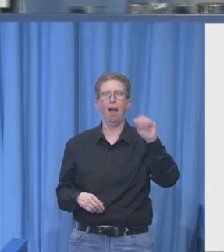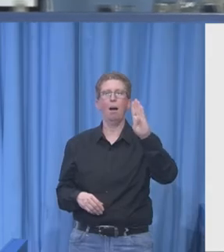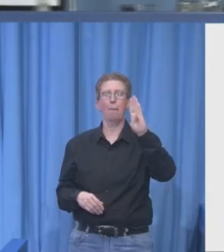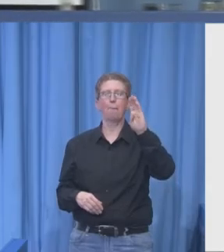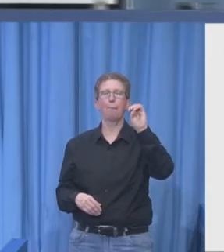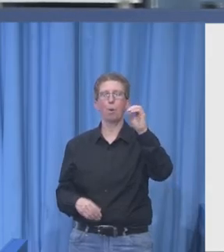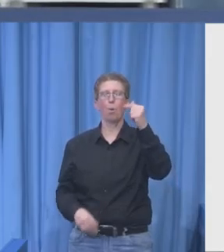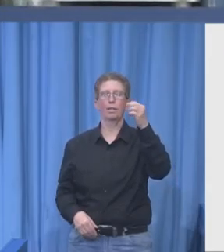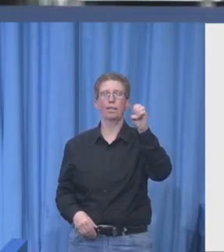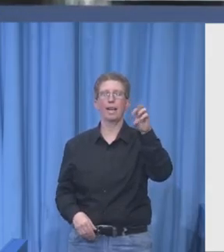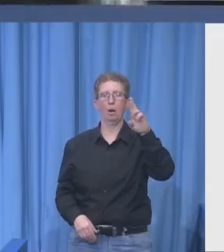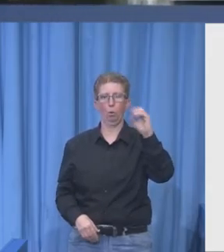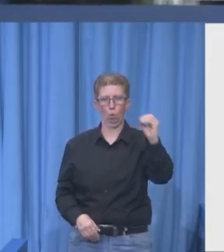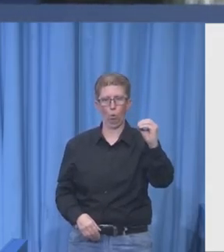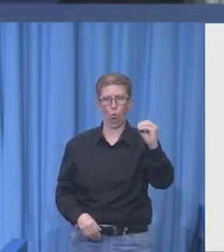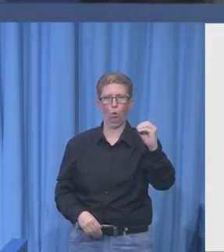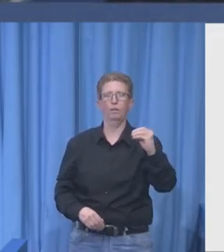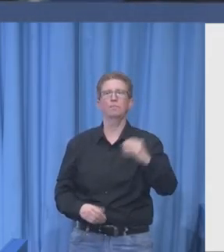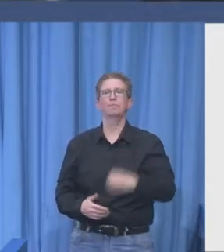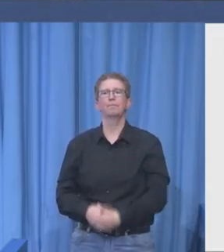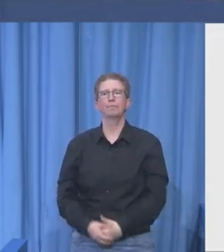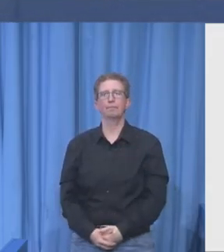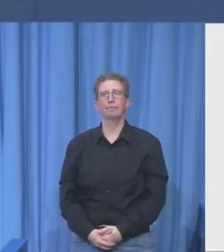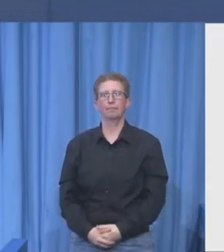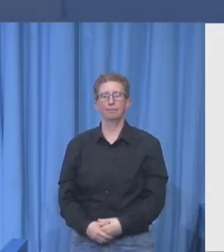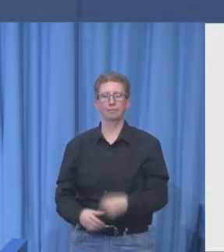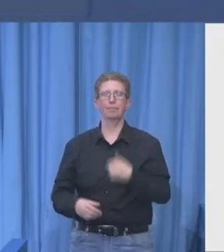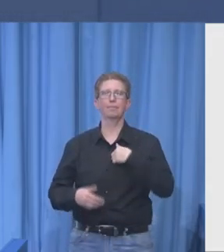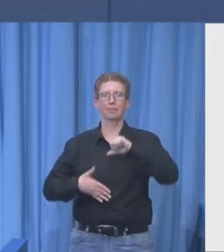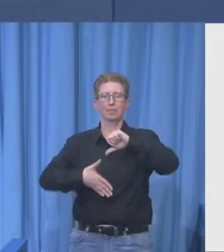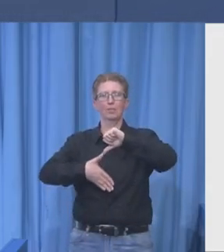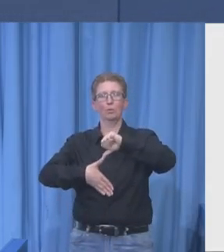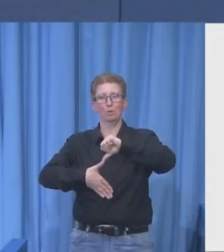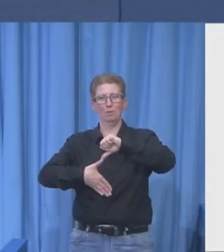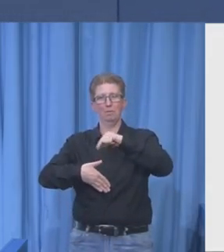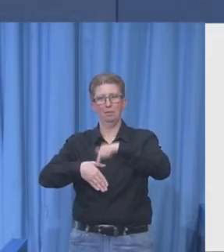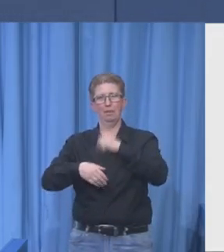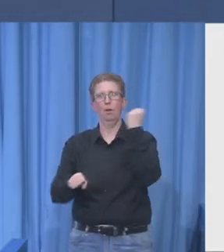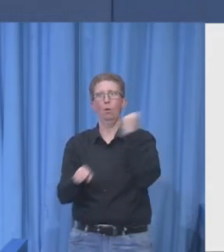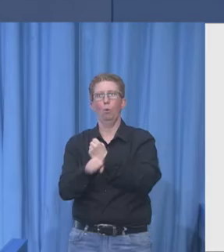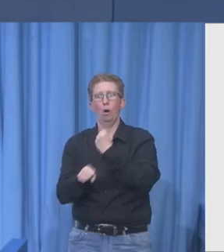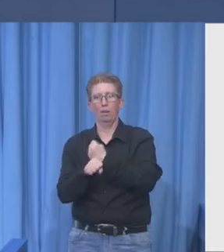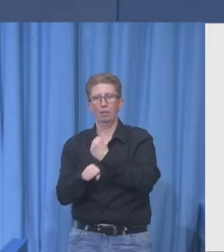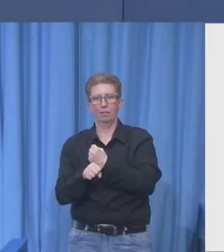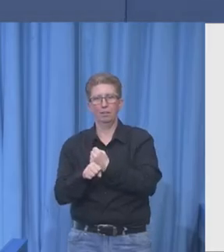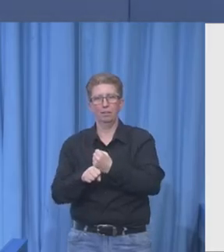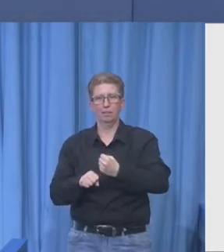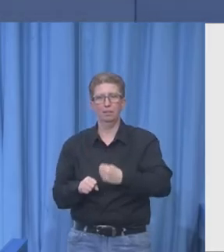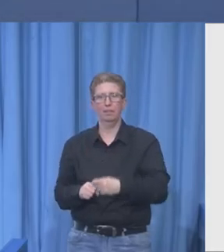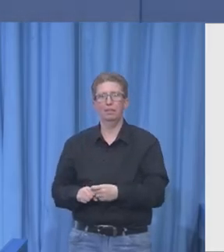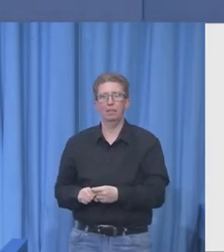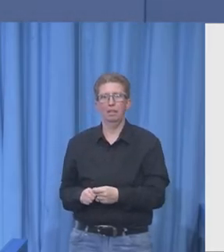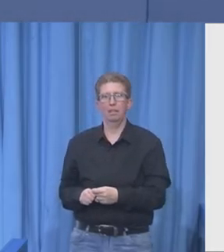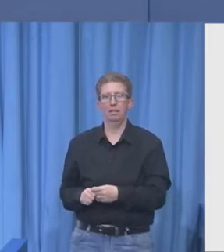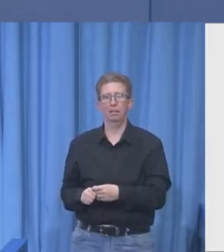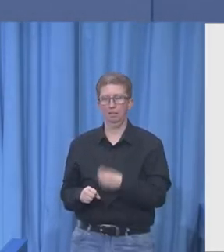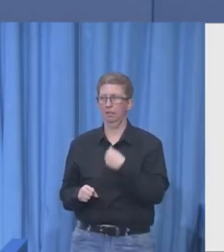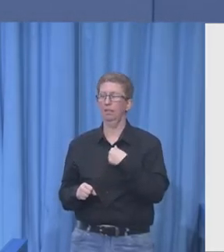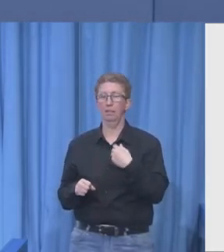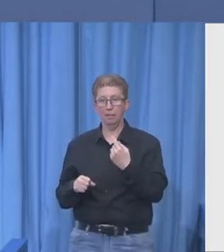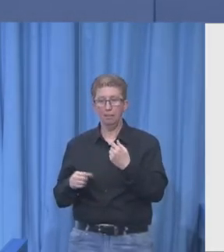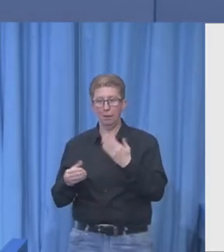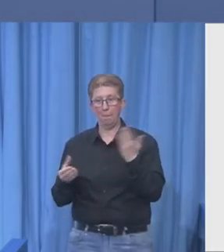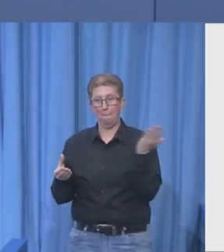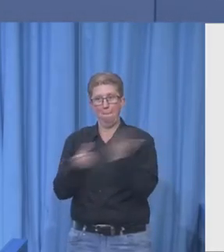Latina, Bank of Latin America of Development. We are a bank committed to promote